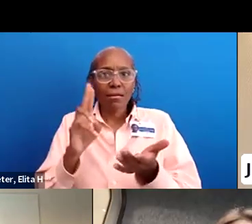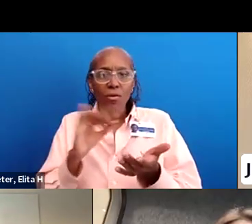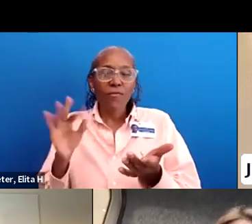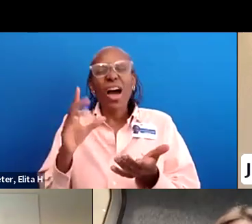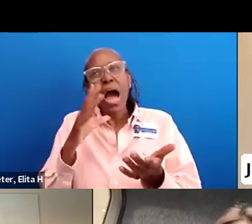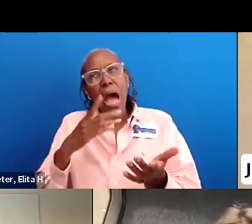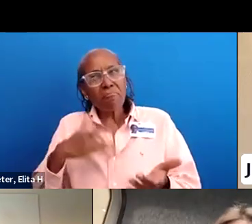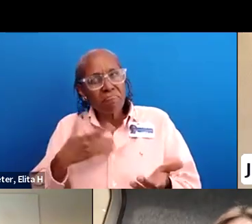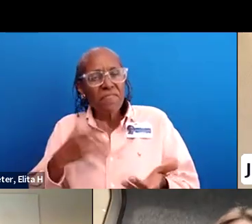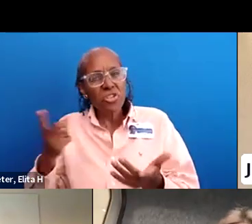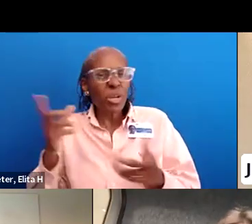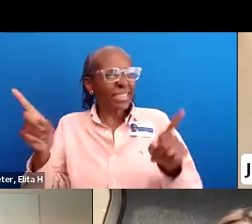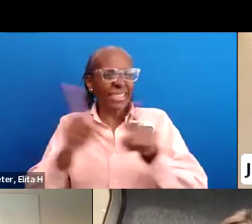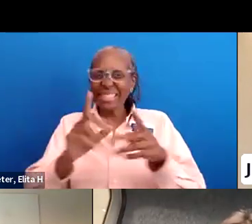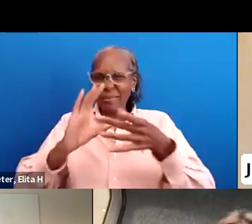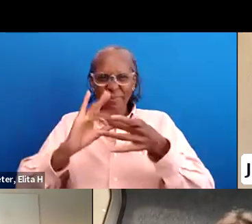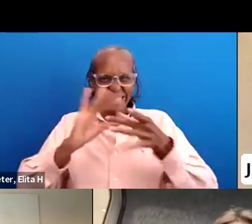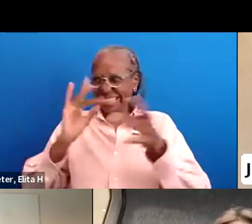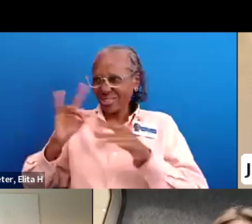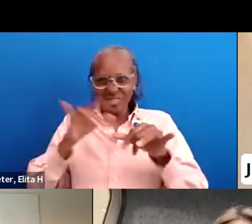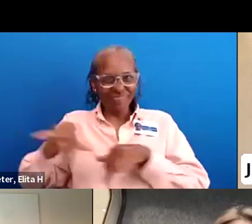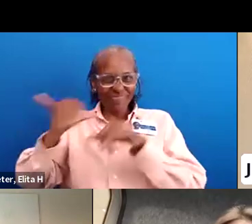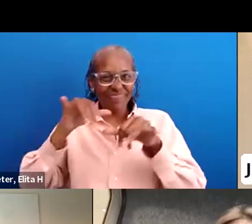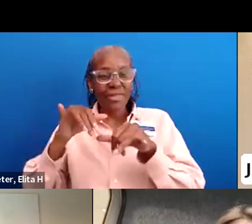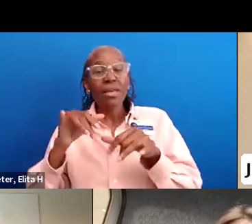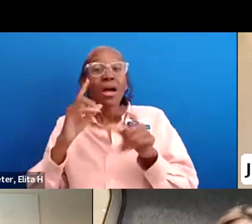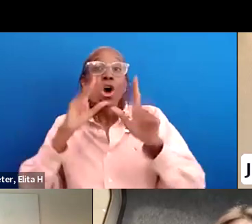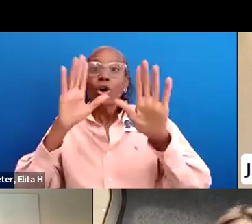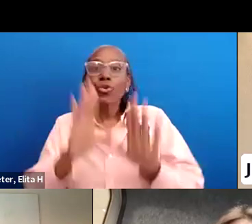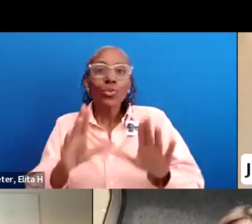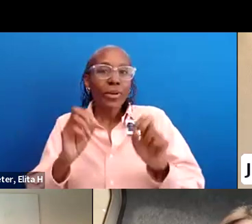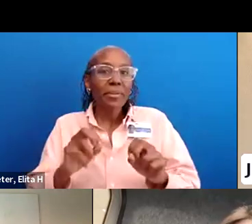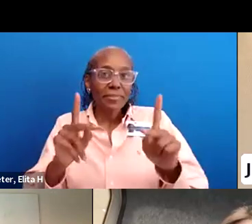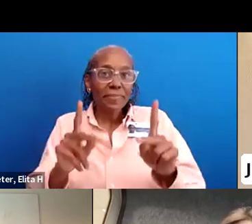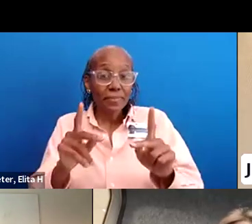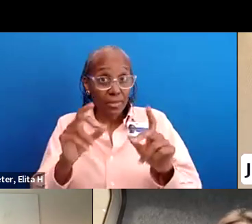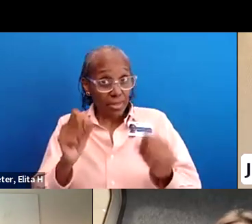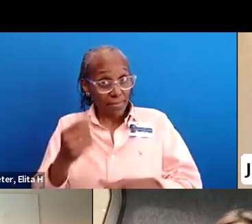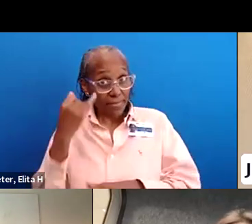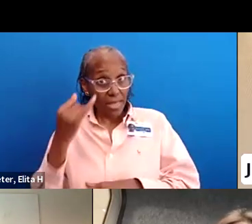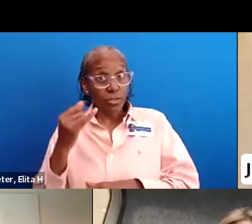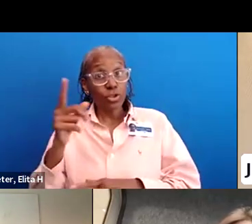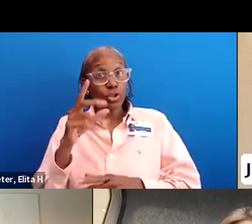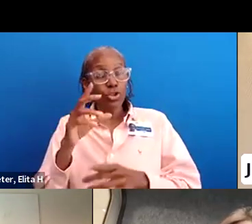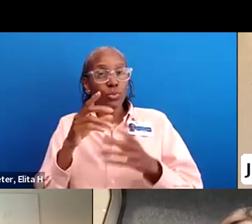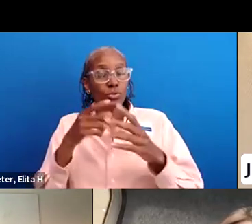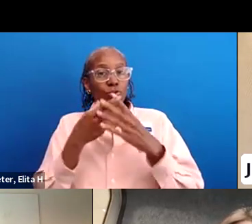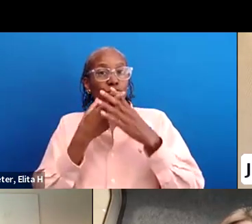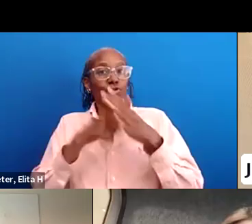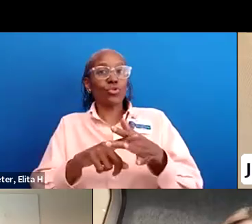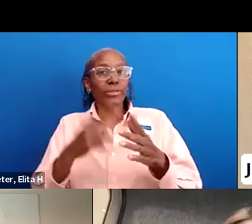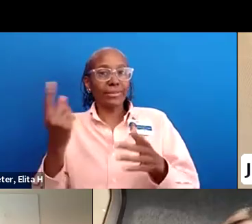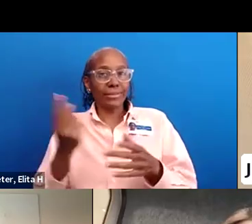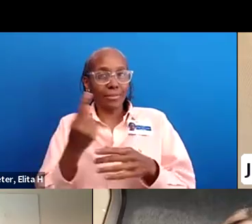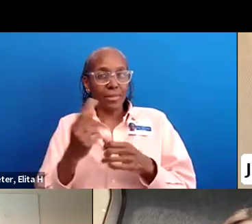have the same take-home message as the rest of you. And what a great opportunity. Can you imagine being at the start of